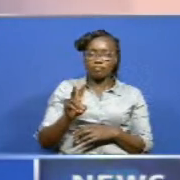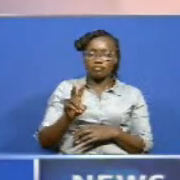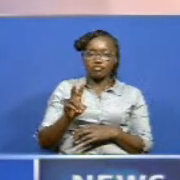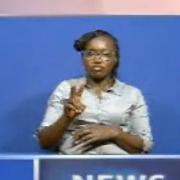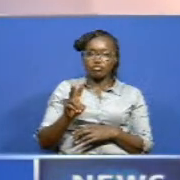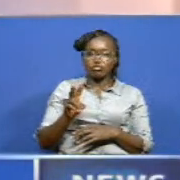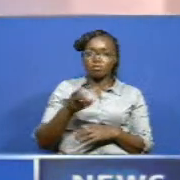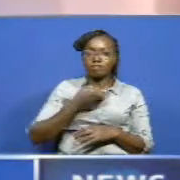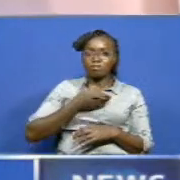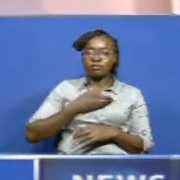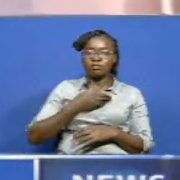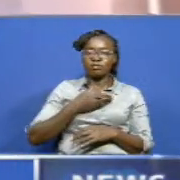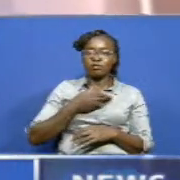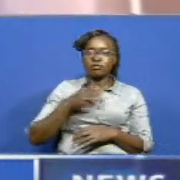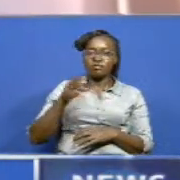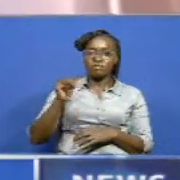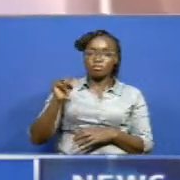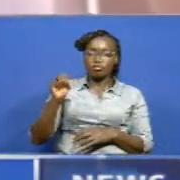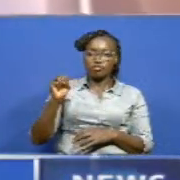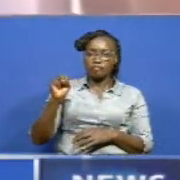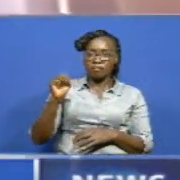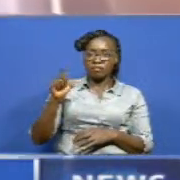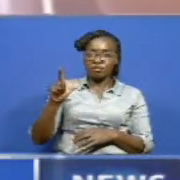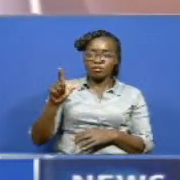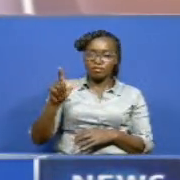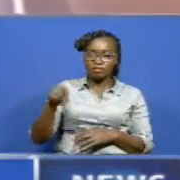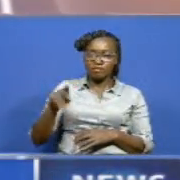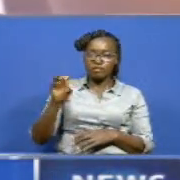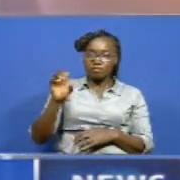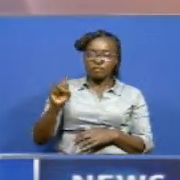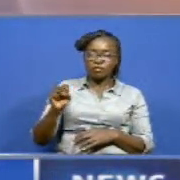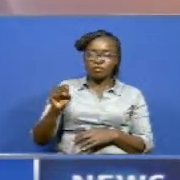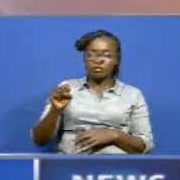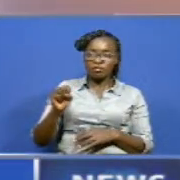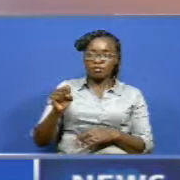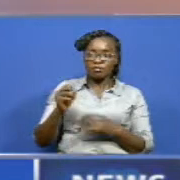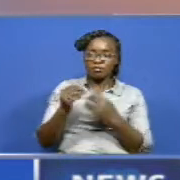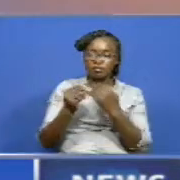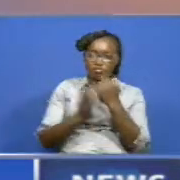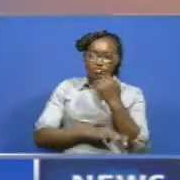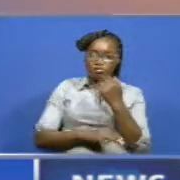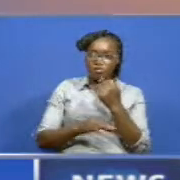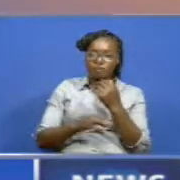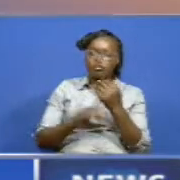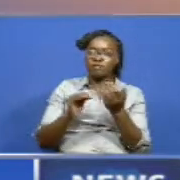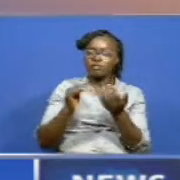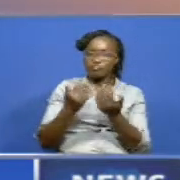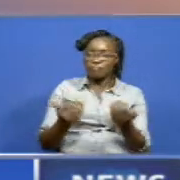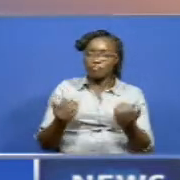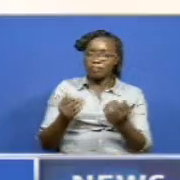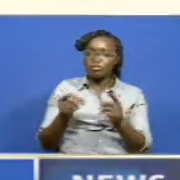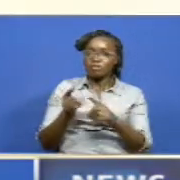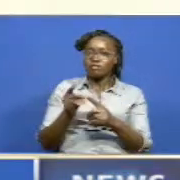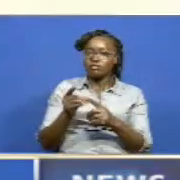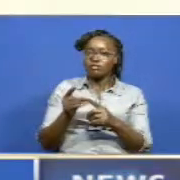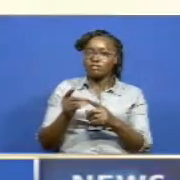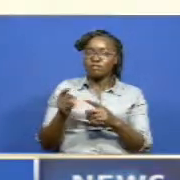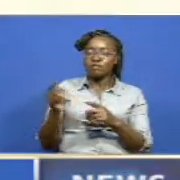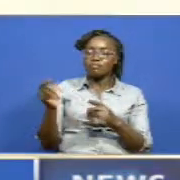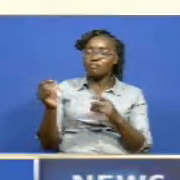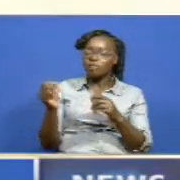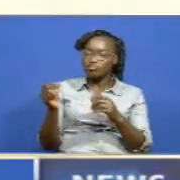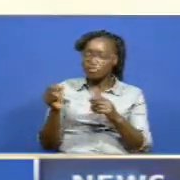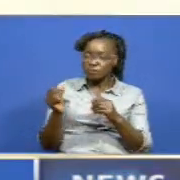station owned by MS Lopes Media Limited, over airing of inappropriate content on April 19th at 2 p.m. Our